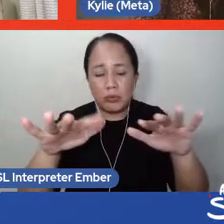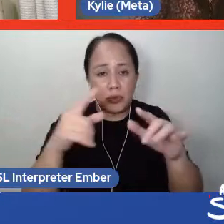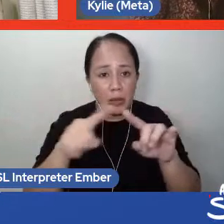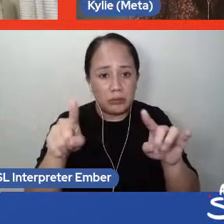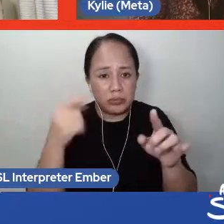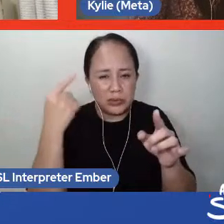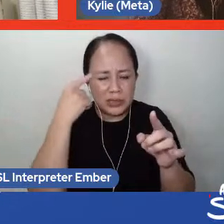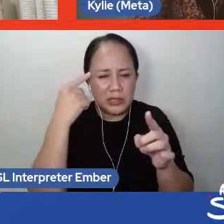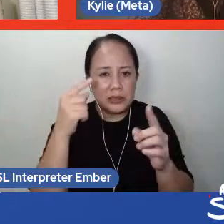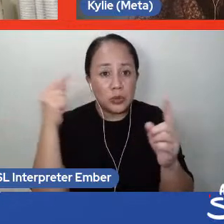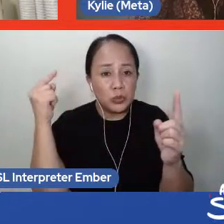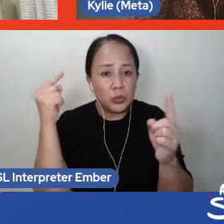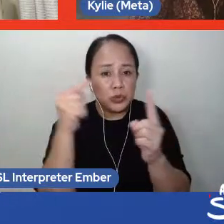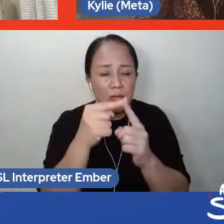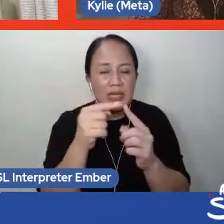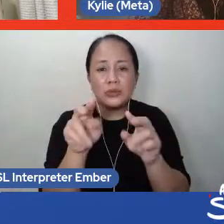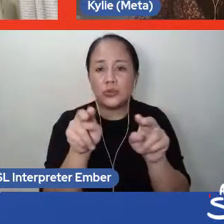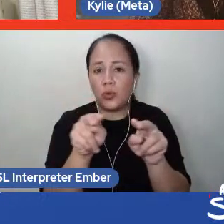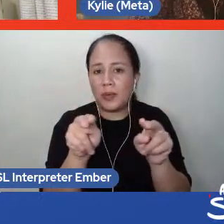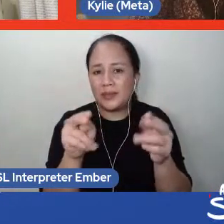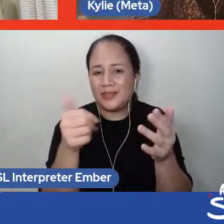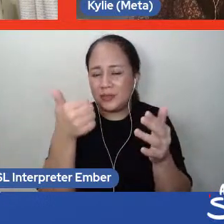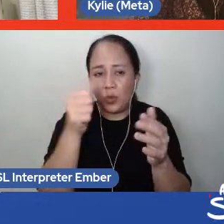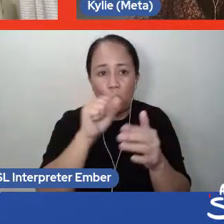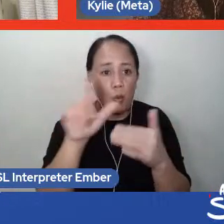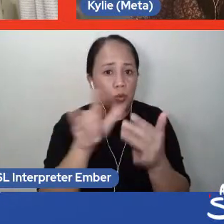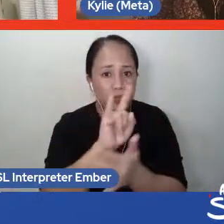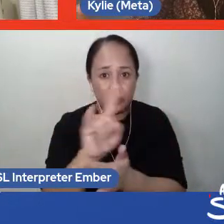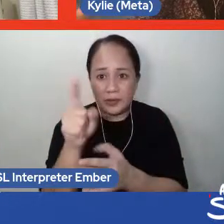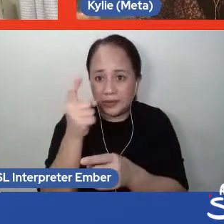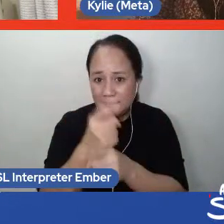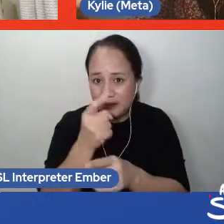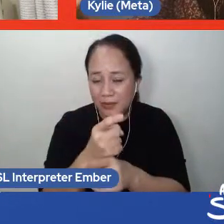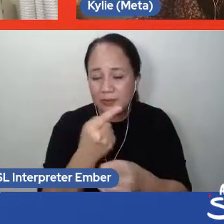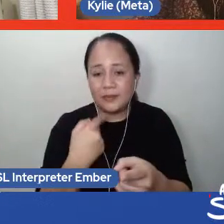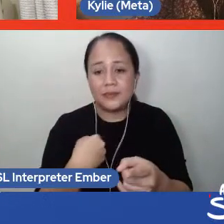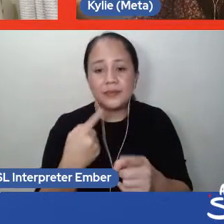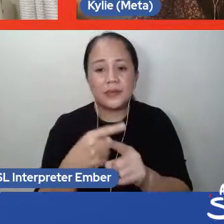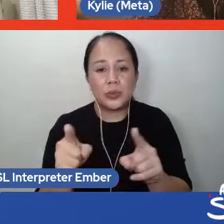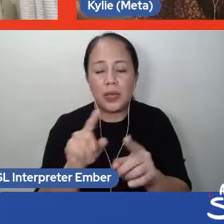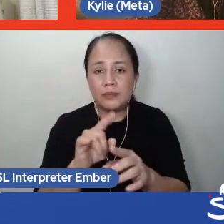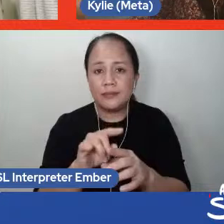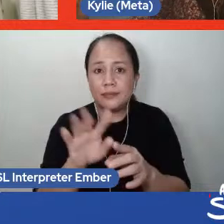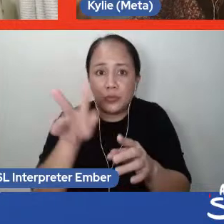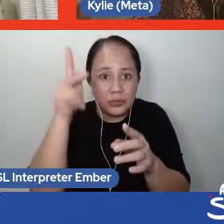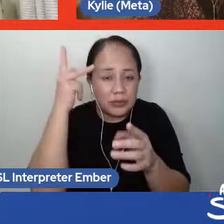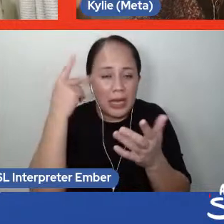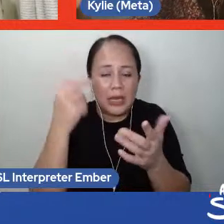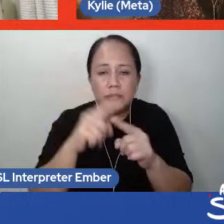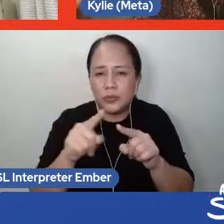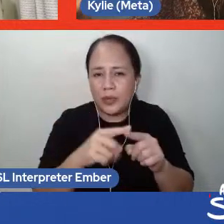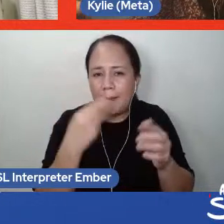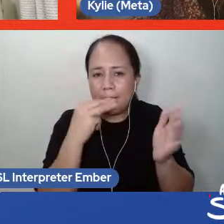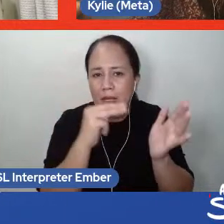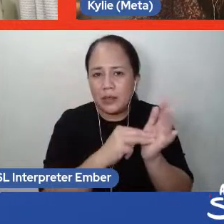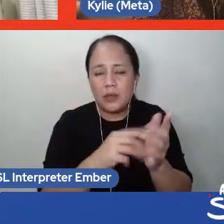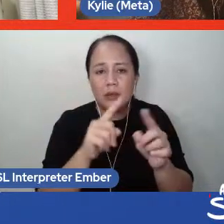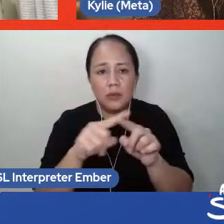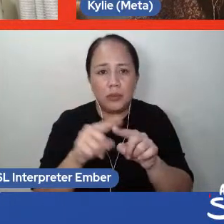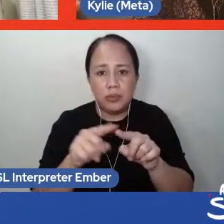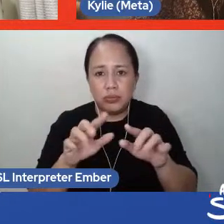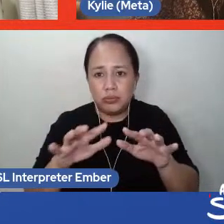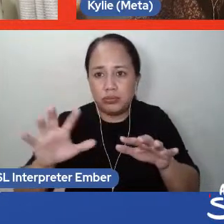Targeting obviously is normal in all advertising, right? Candidates will have different messages for different